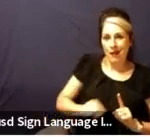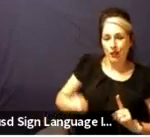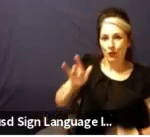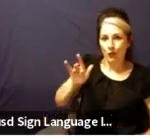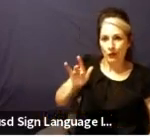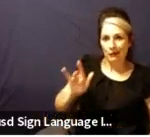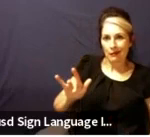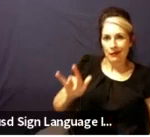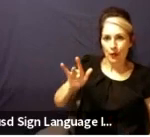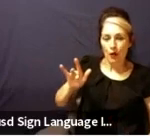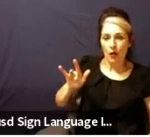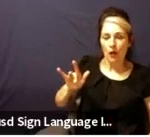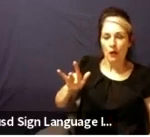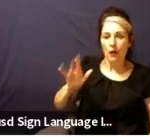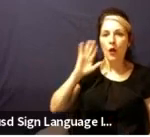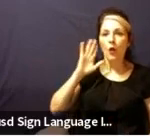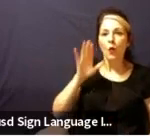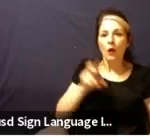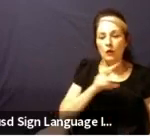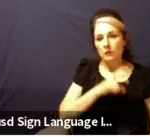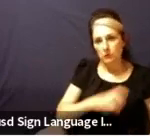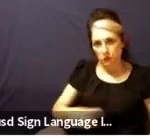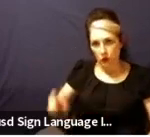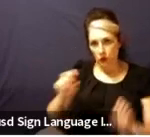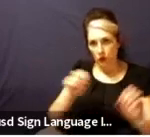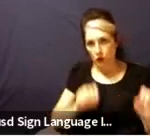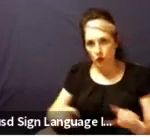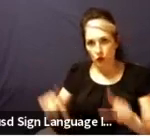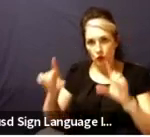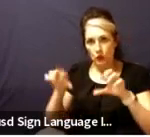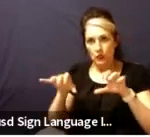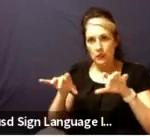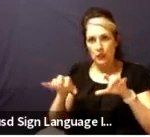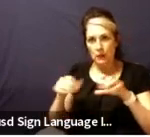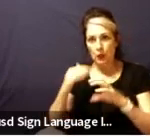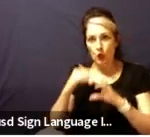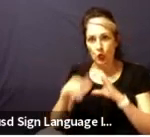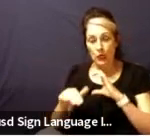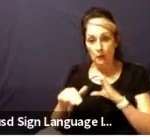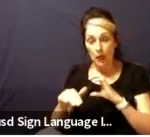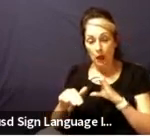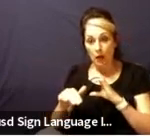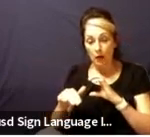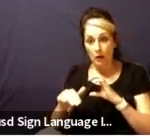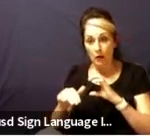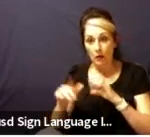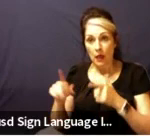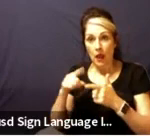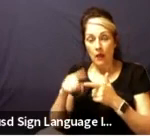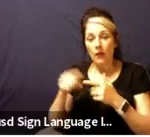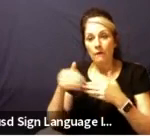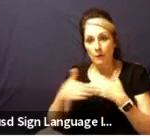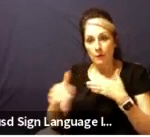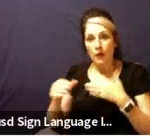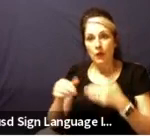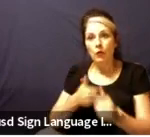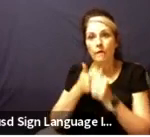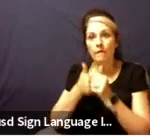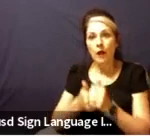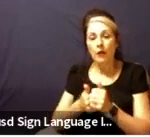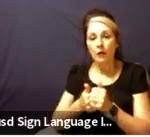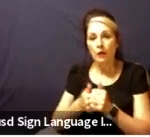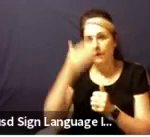particular link, you will take you to a screen where you would type in your email address. And then from there, you would follow the